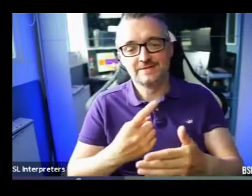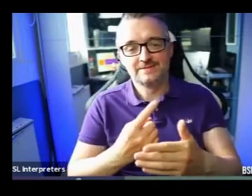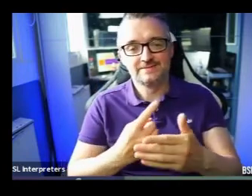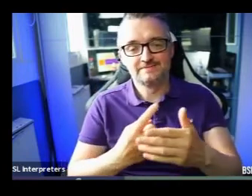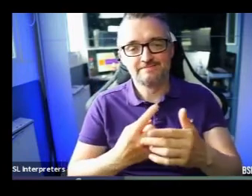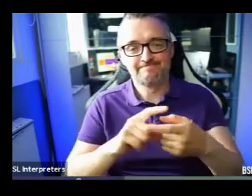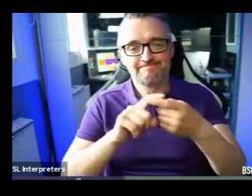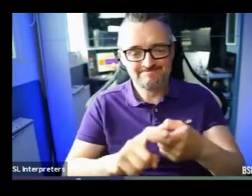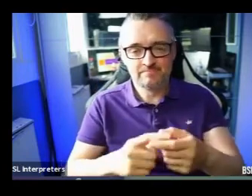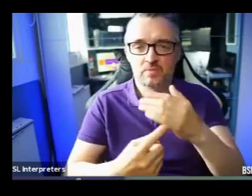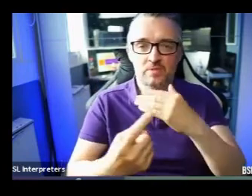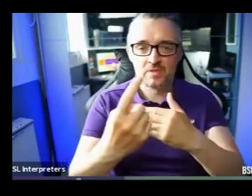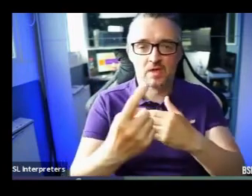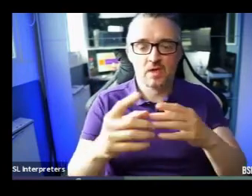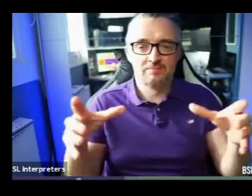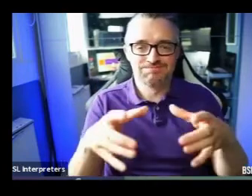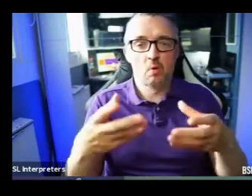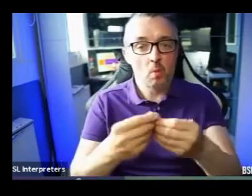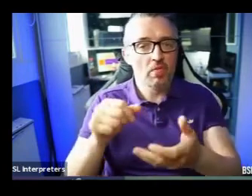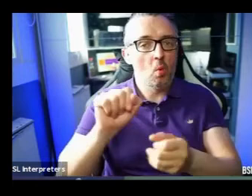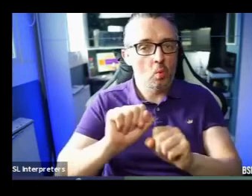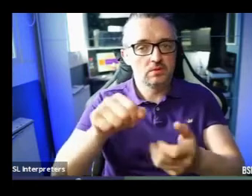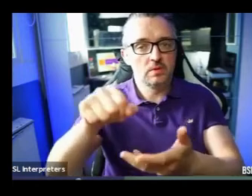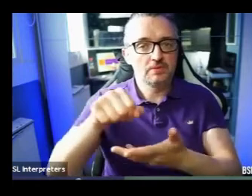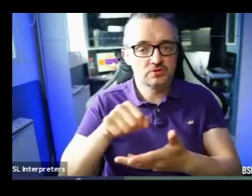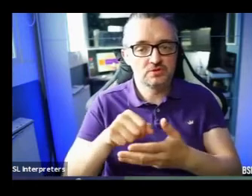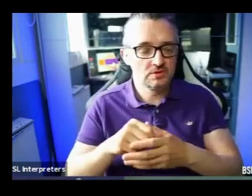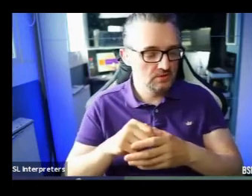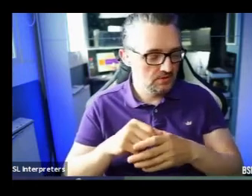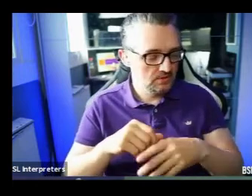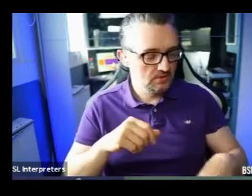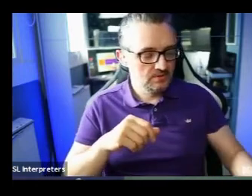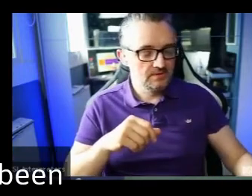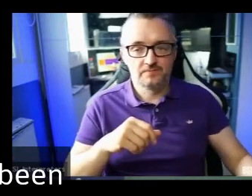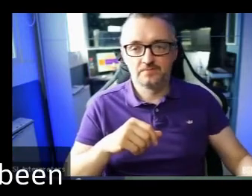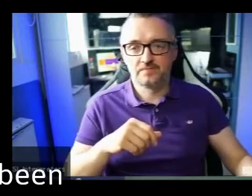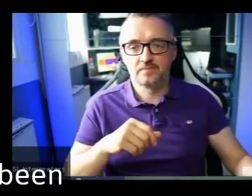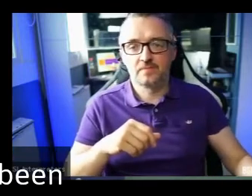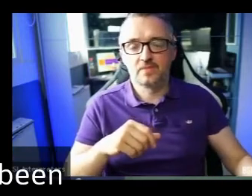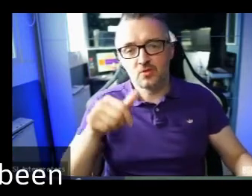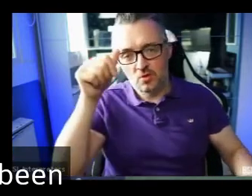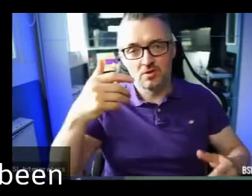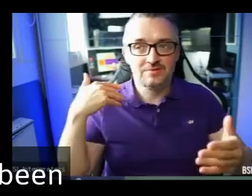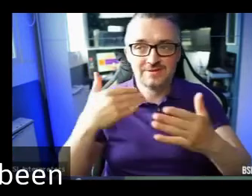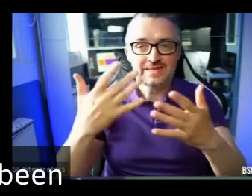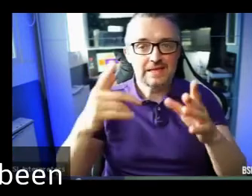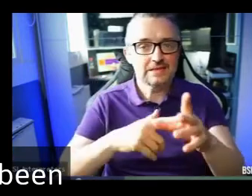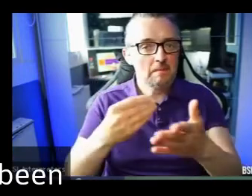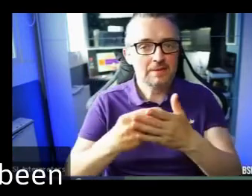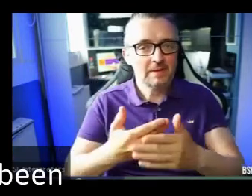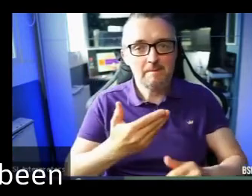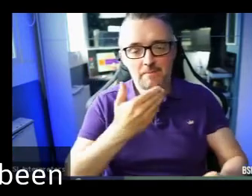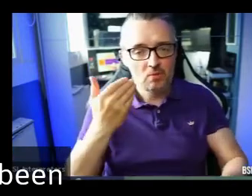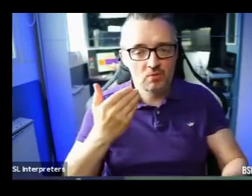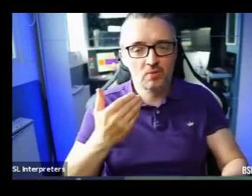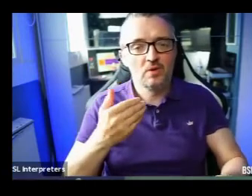dedicated dementia directorate with a budget. We've lived with, the acceptance that there hasn't been a lot of money for the past